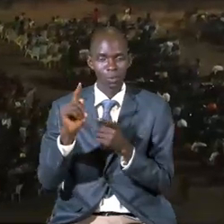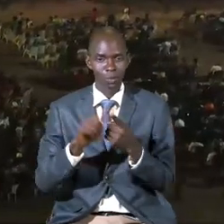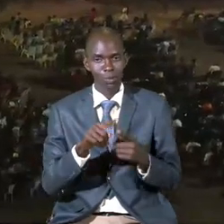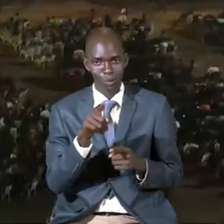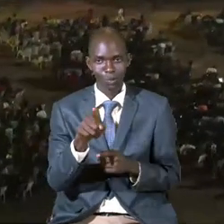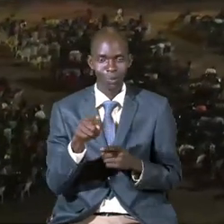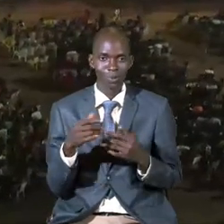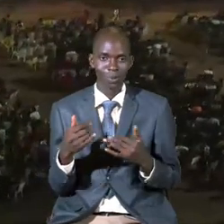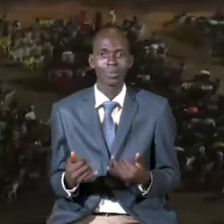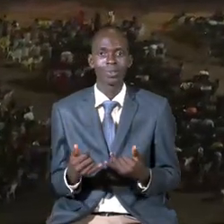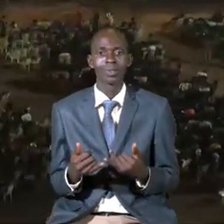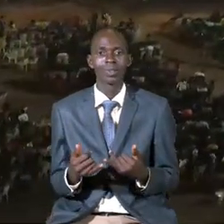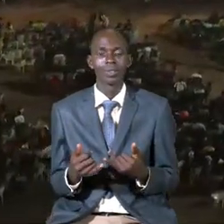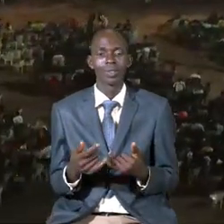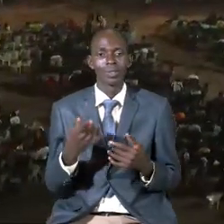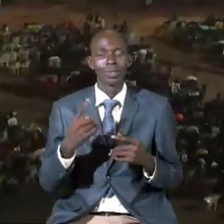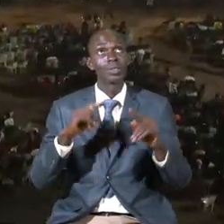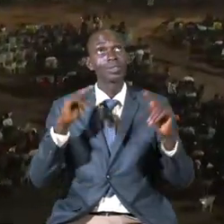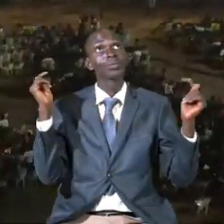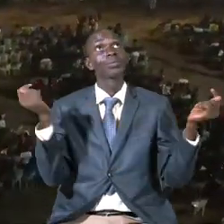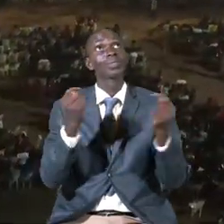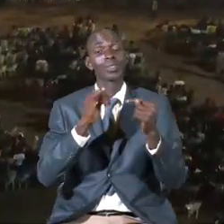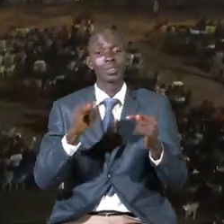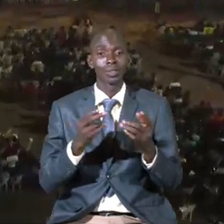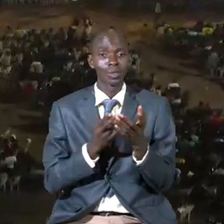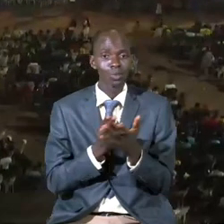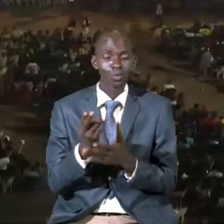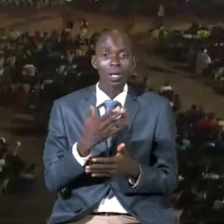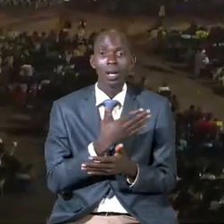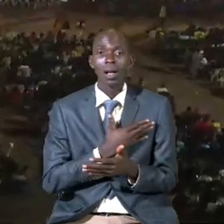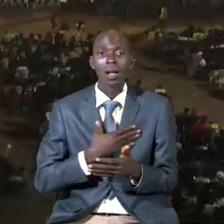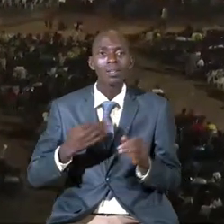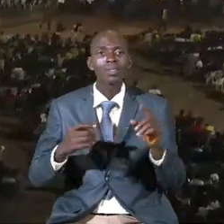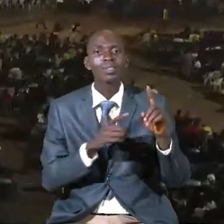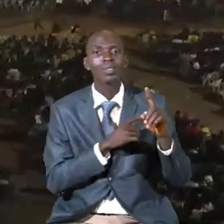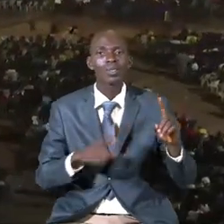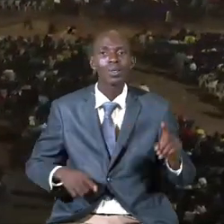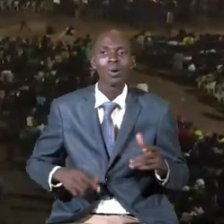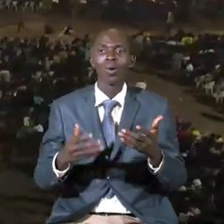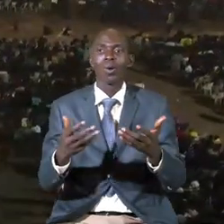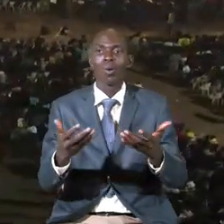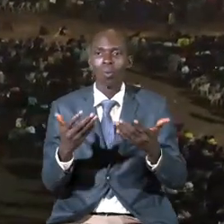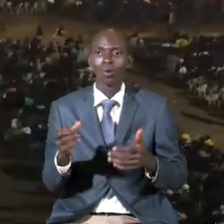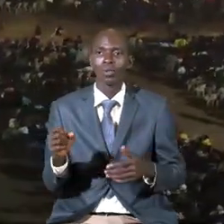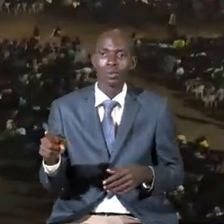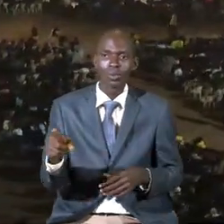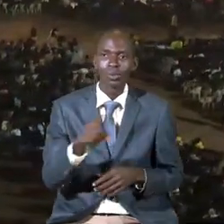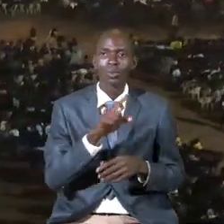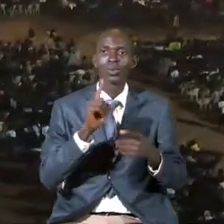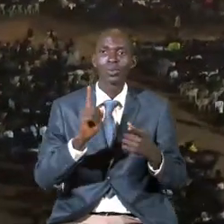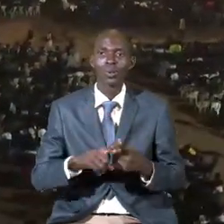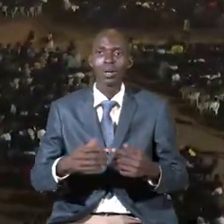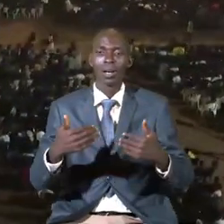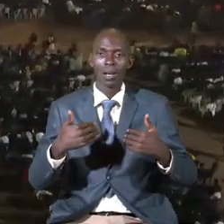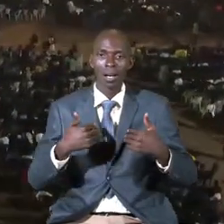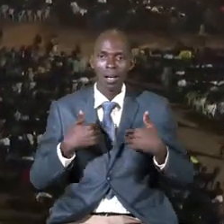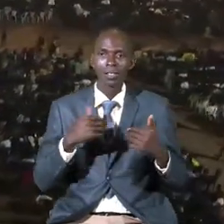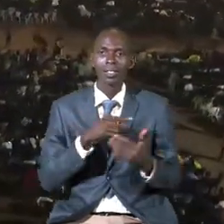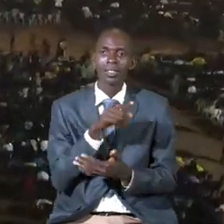truth triumphing through and the lord wants you to have this